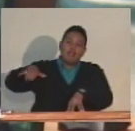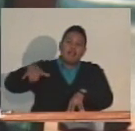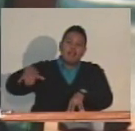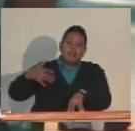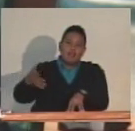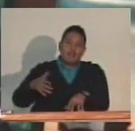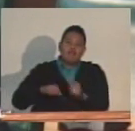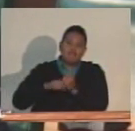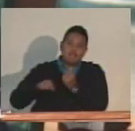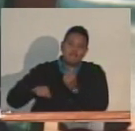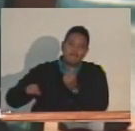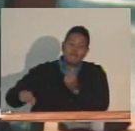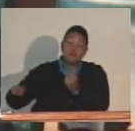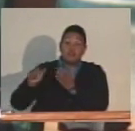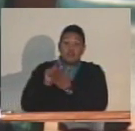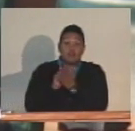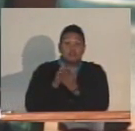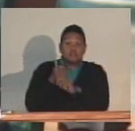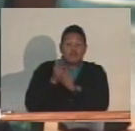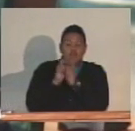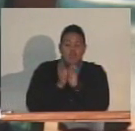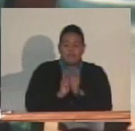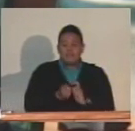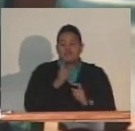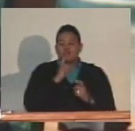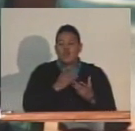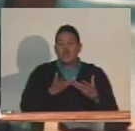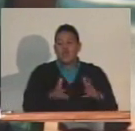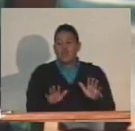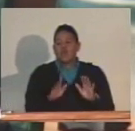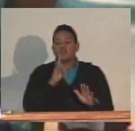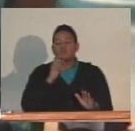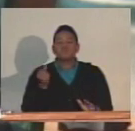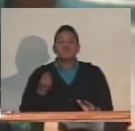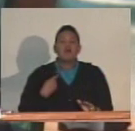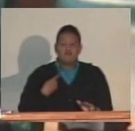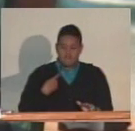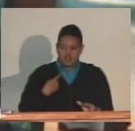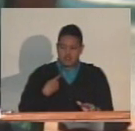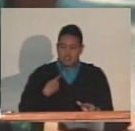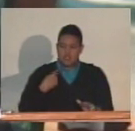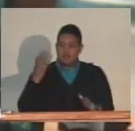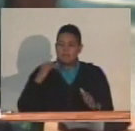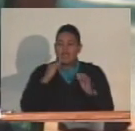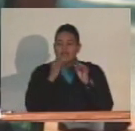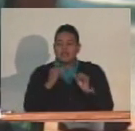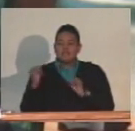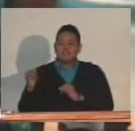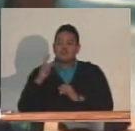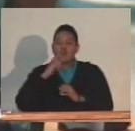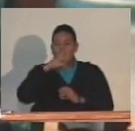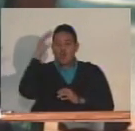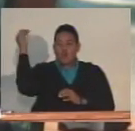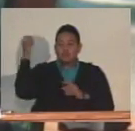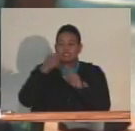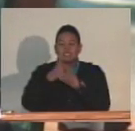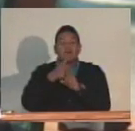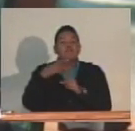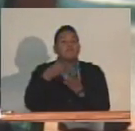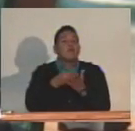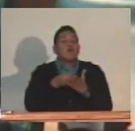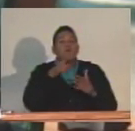And the Act is being amended to facilitate the recovery by individuals or companies of those unclaimed